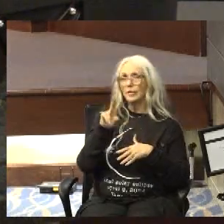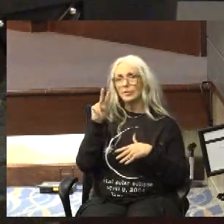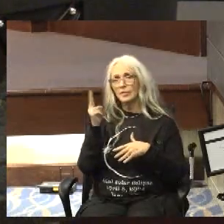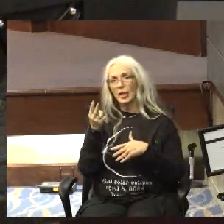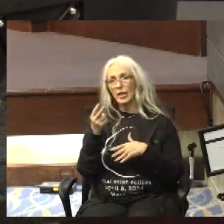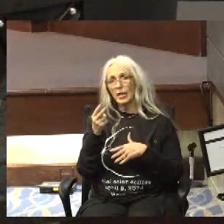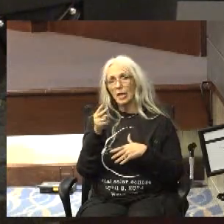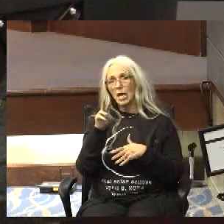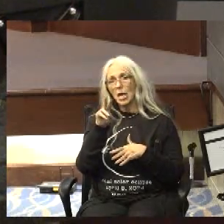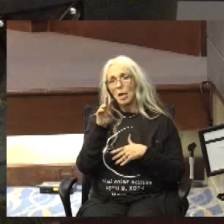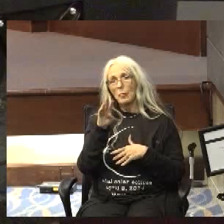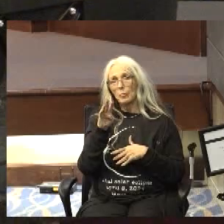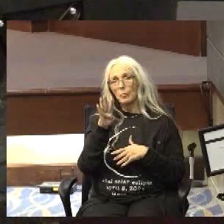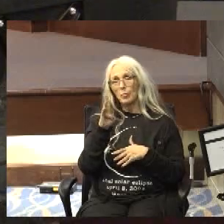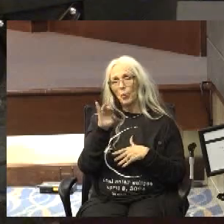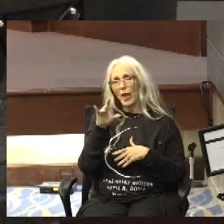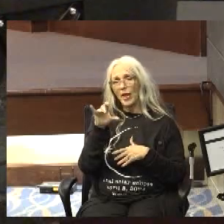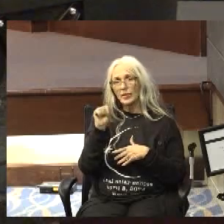Authority kind of getting